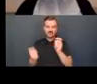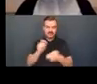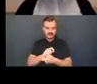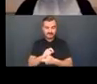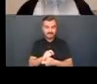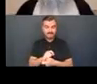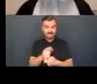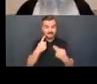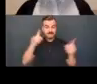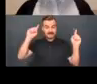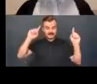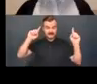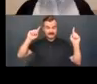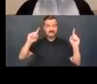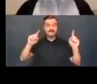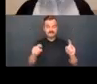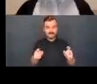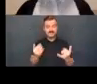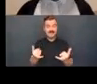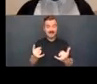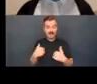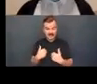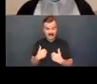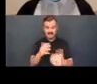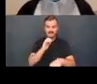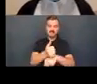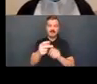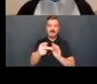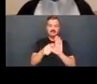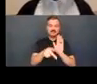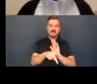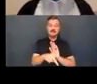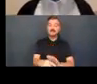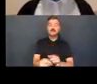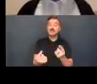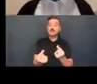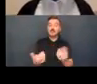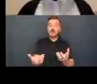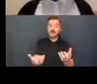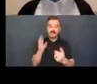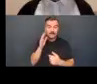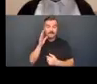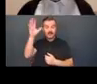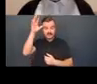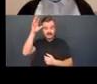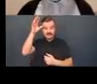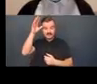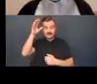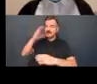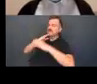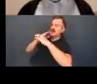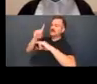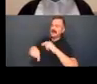And we have in policy embedded in policy. Now, the fact that parents will never again,